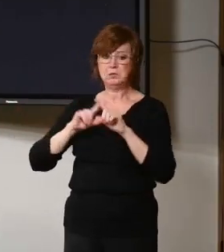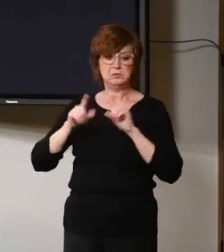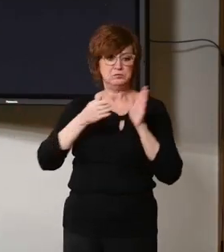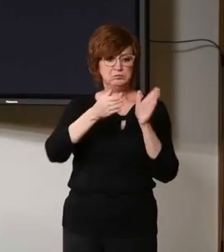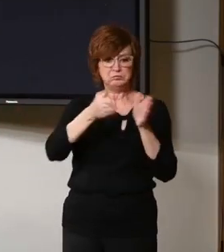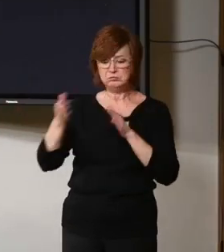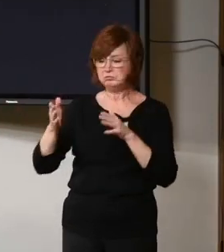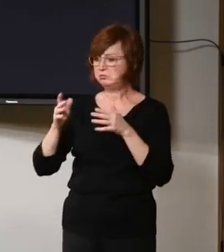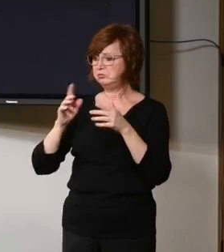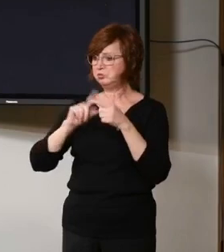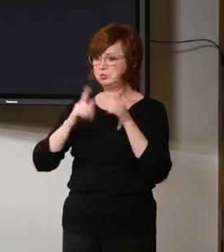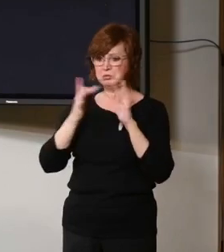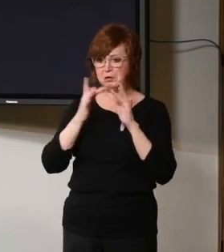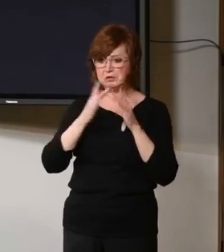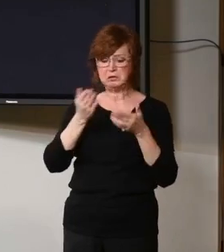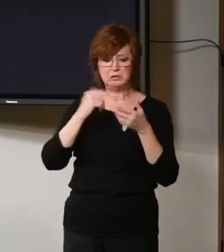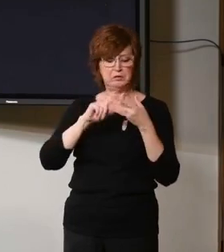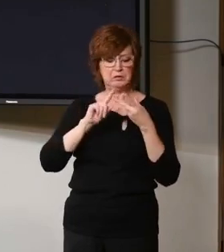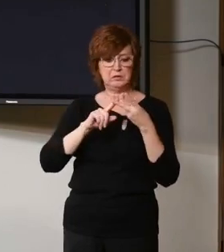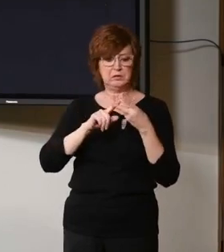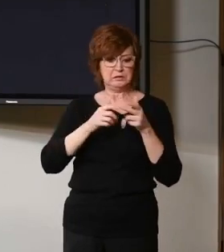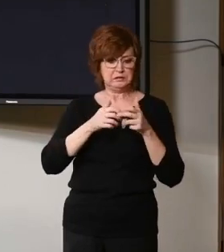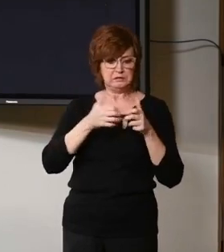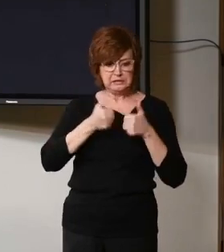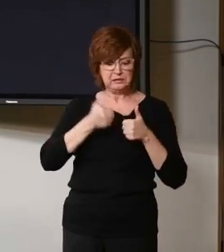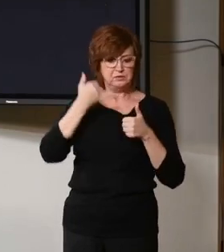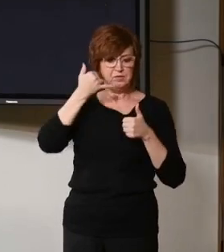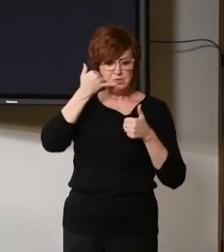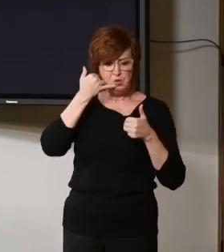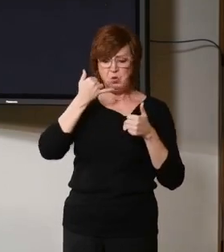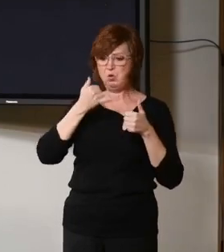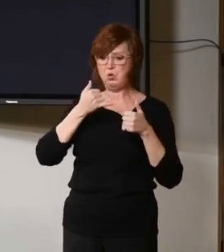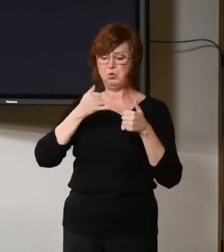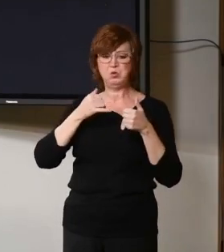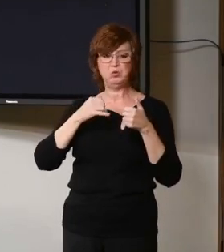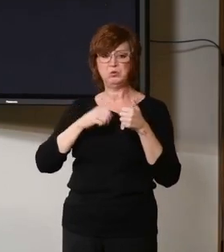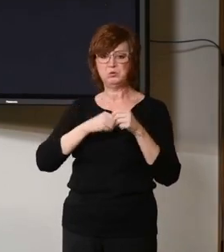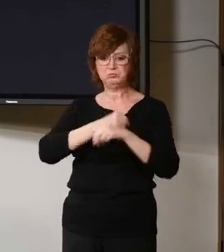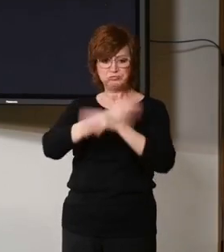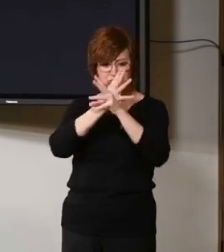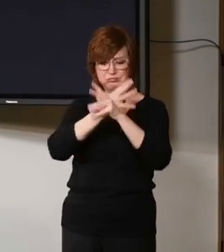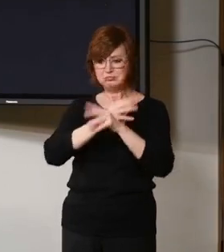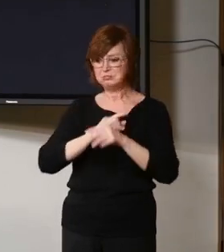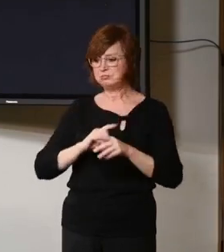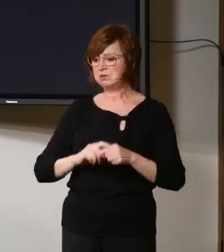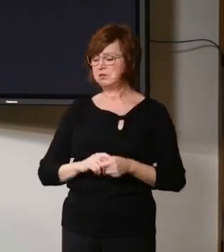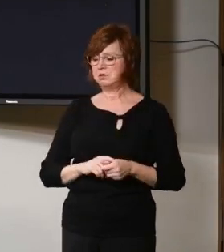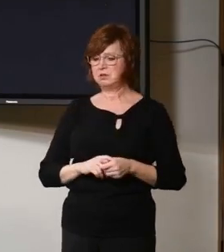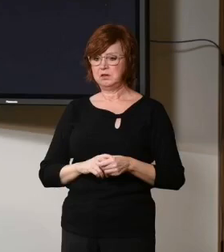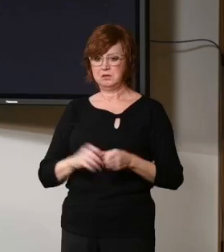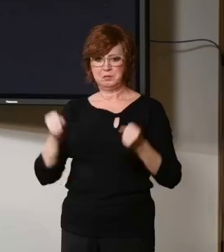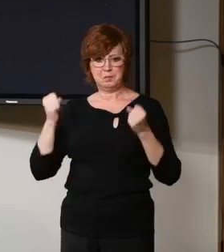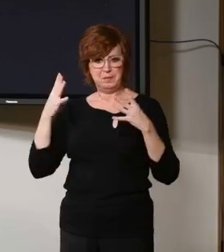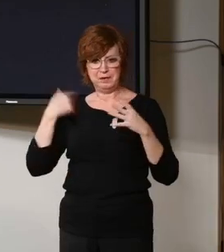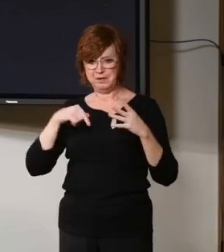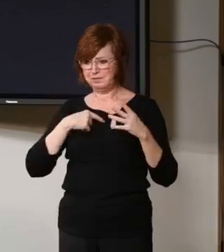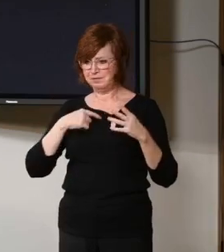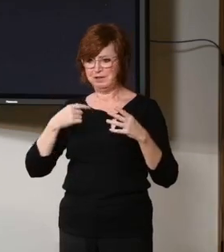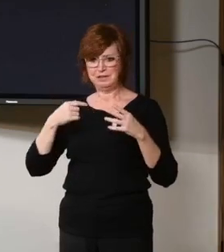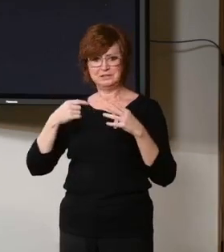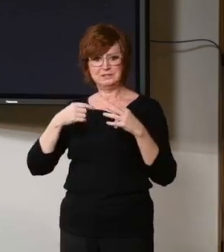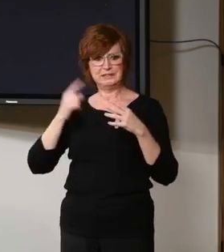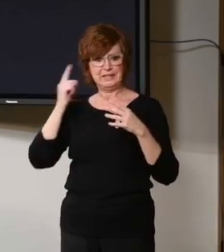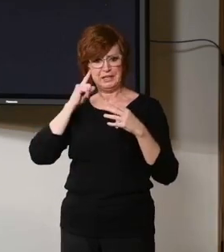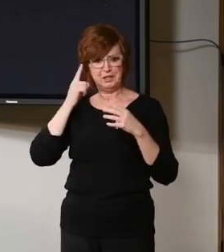means. Many of us have actually received calls or reached out to friends and family who we had not spoken to for months. So